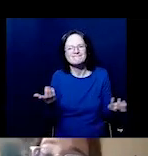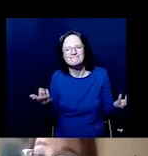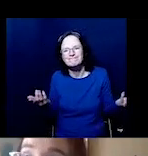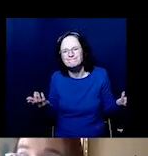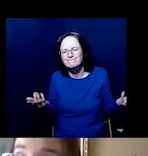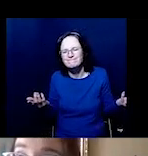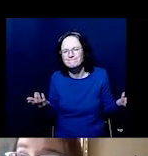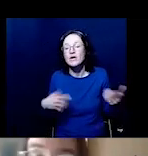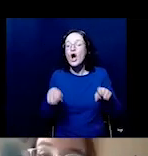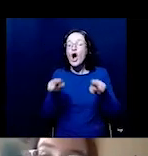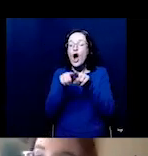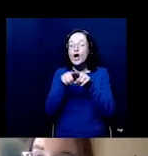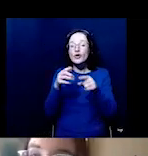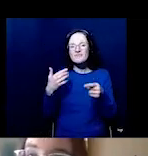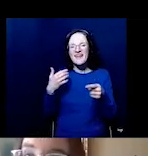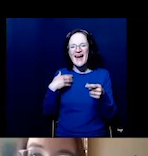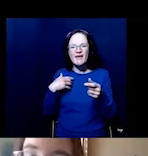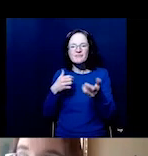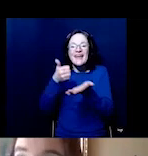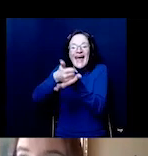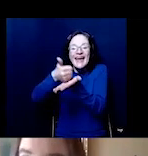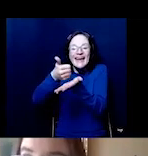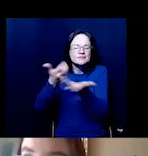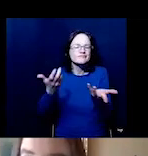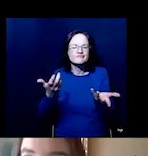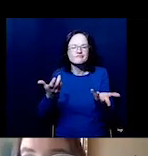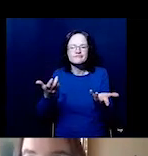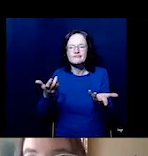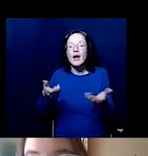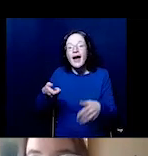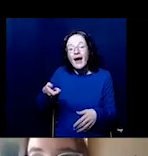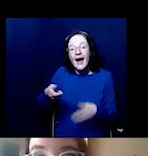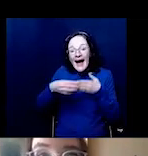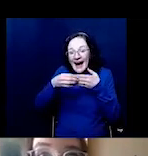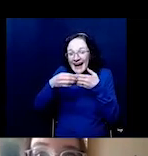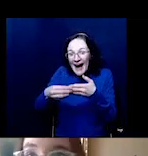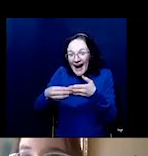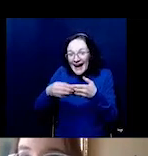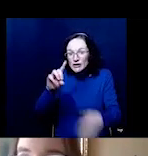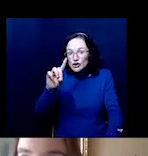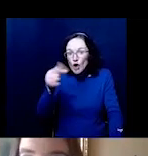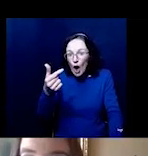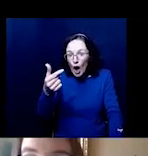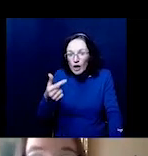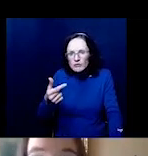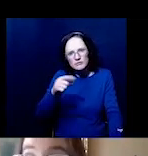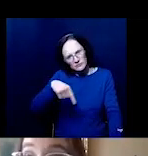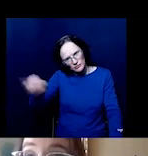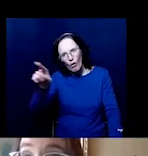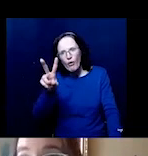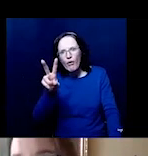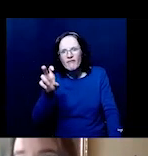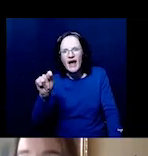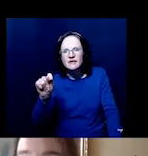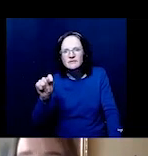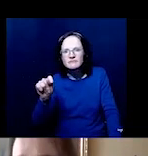reparation of mobility aids, and not even just mobility aids. For example, a guide dog needs to go to the vet. Well, that's like an example